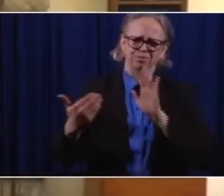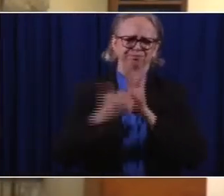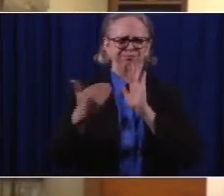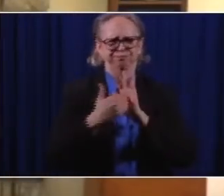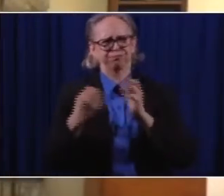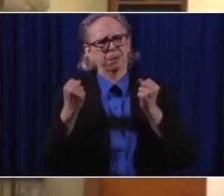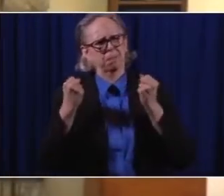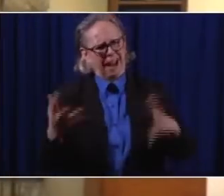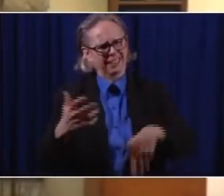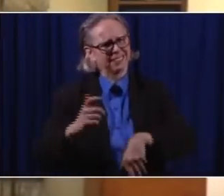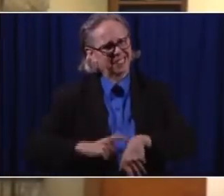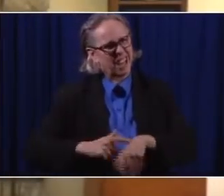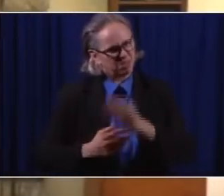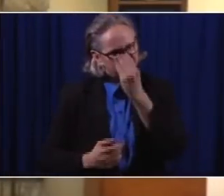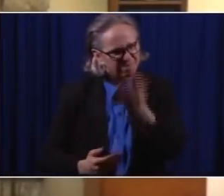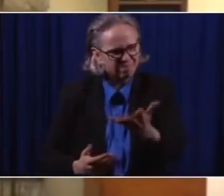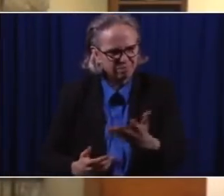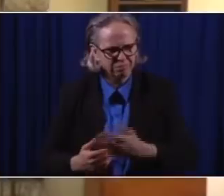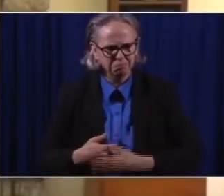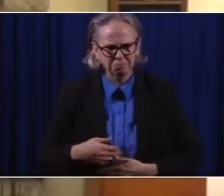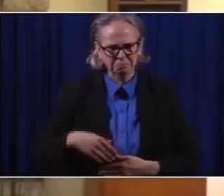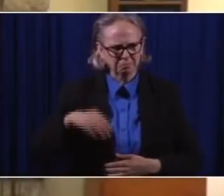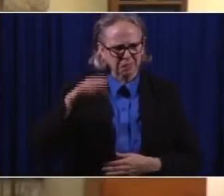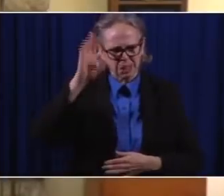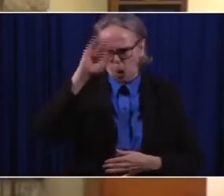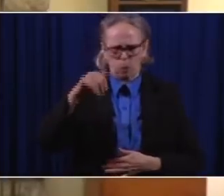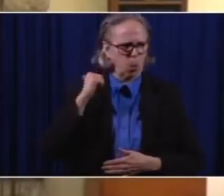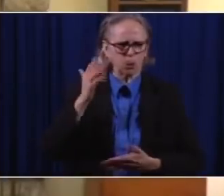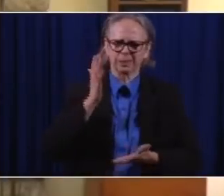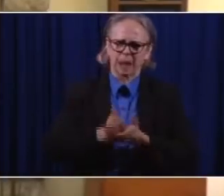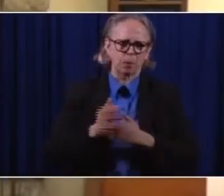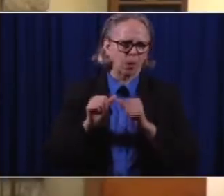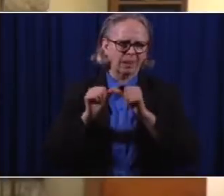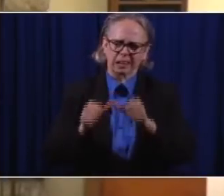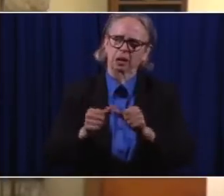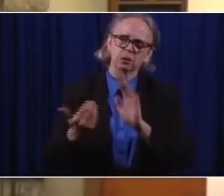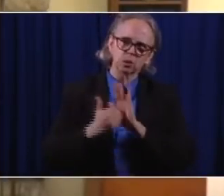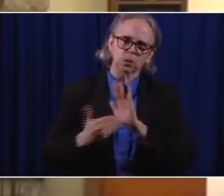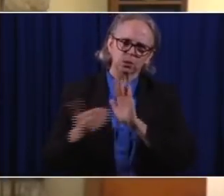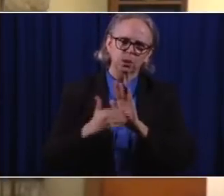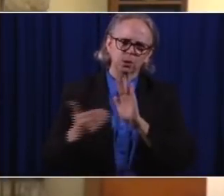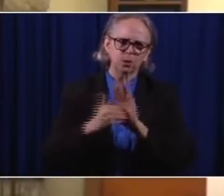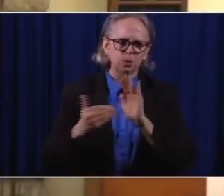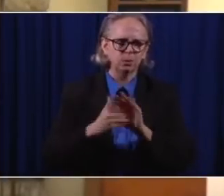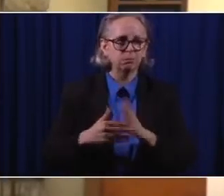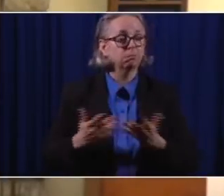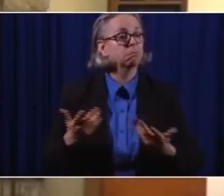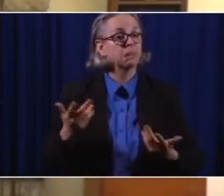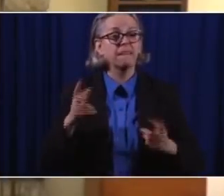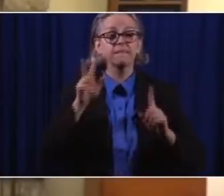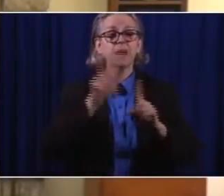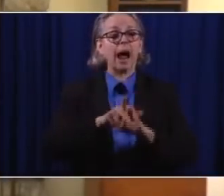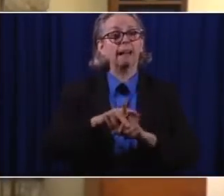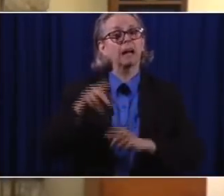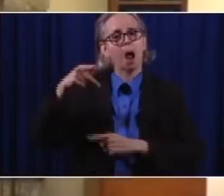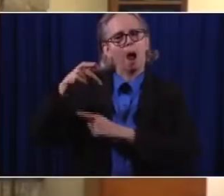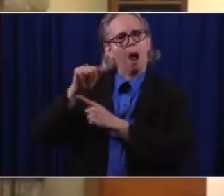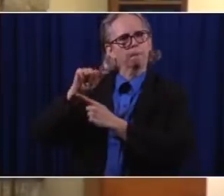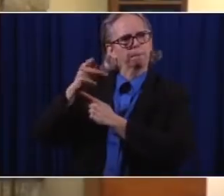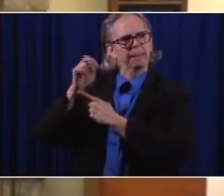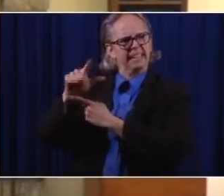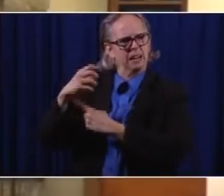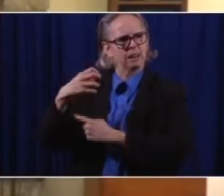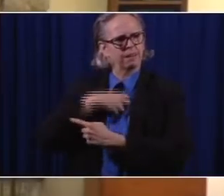that lawsuits will continue. And so, we're appealing those cases where we lost. We won some cases